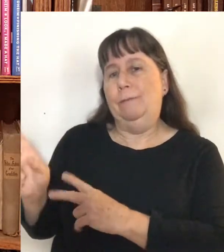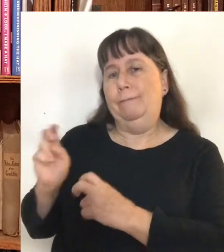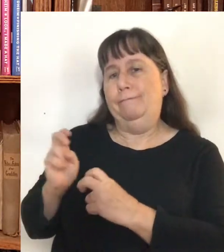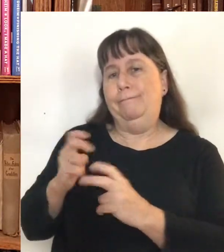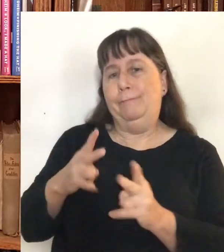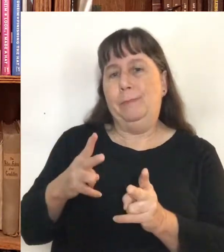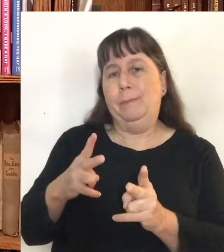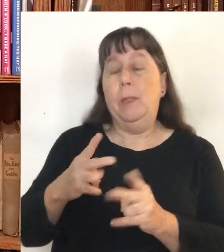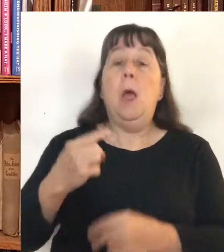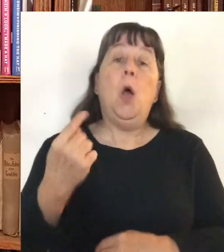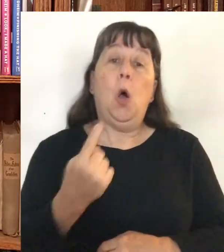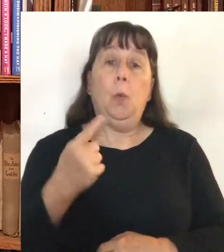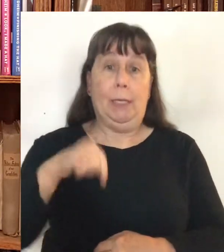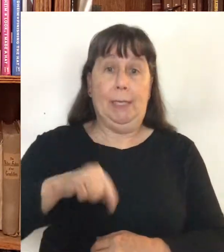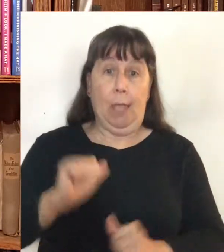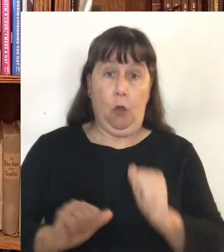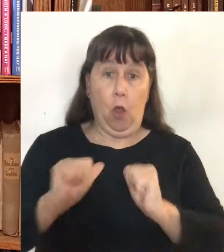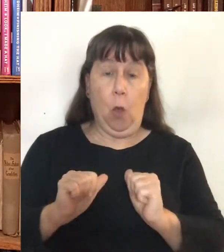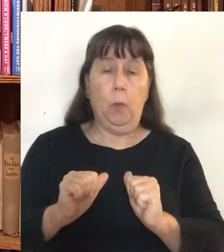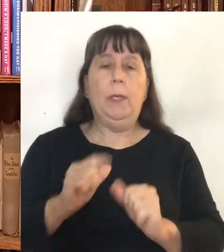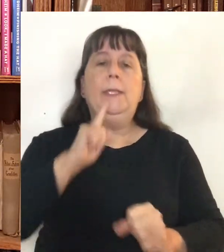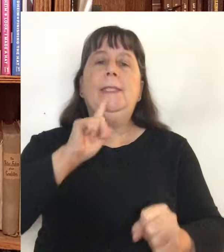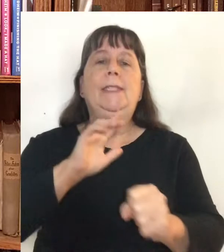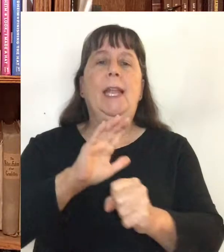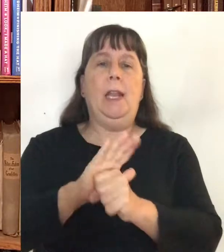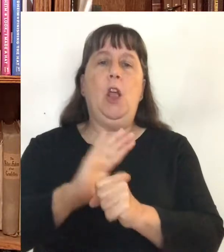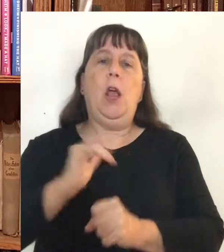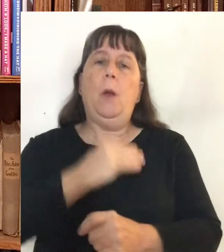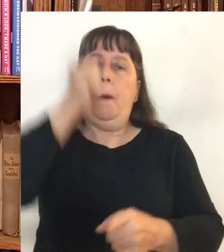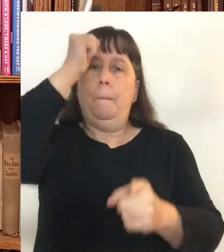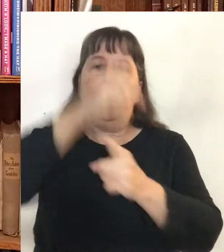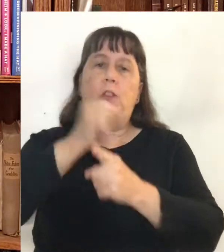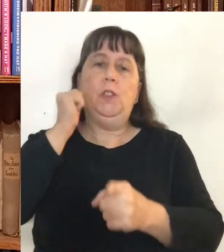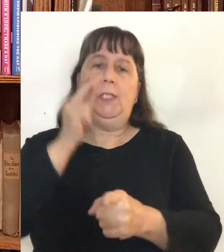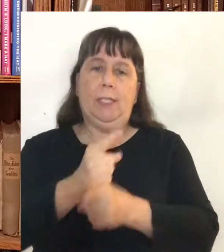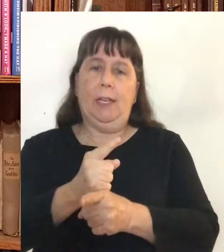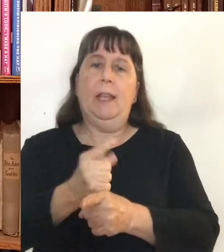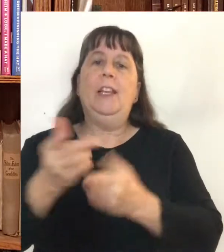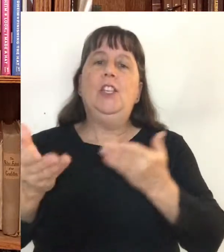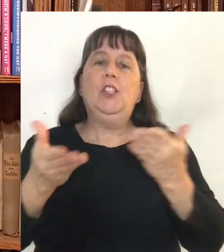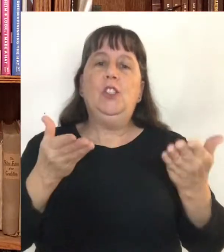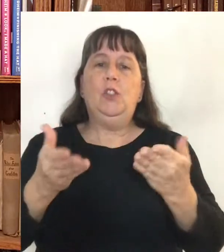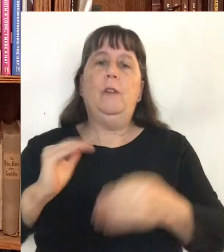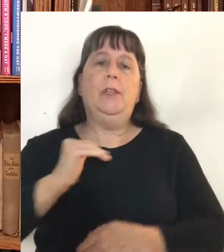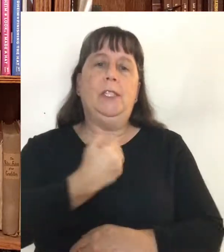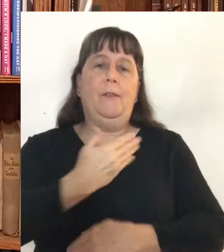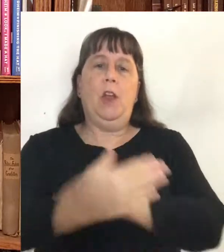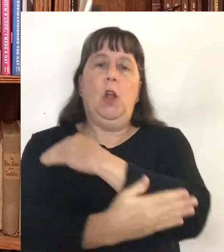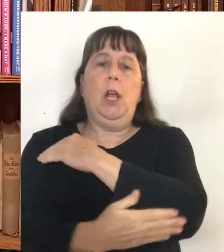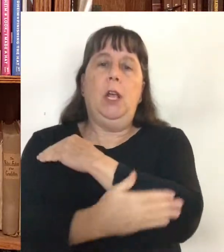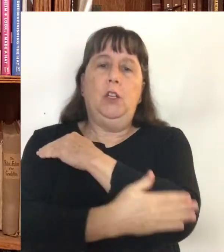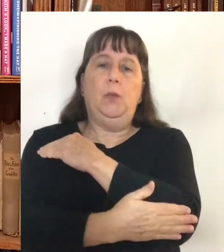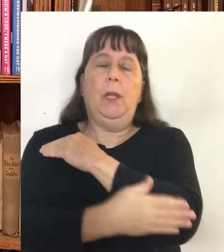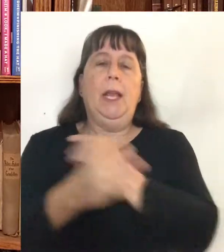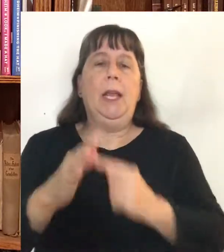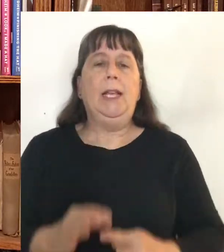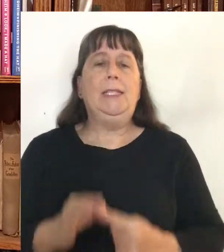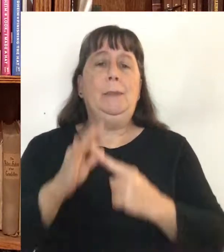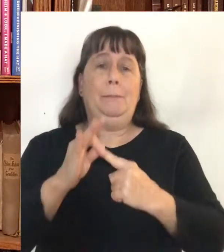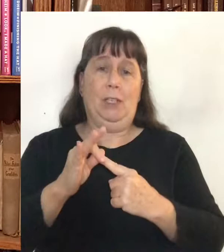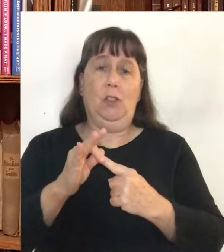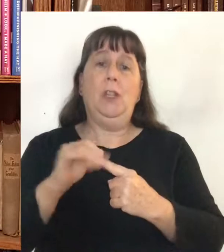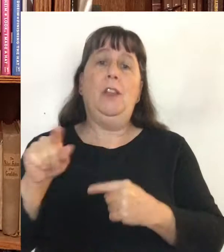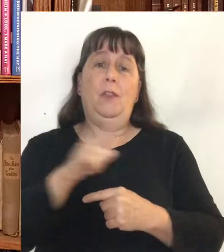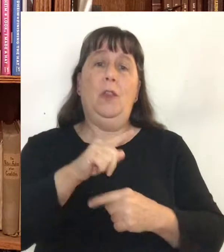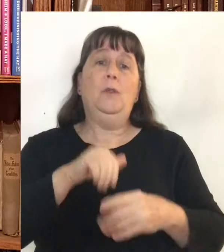As always, this show is dedicated to our brothers and sisters in service of the country, especially those in